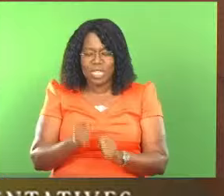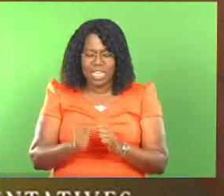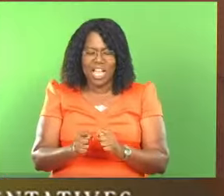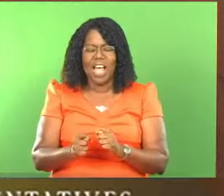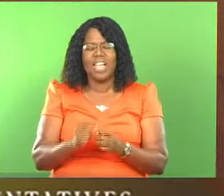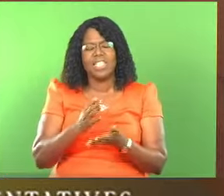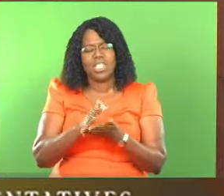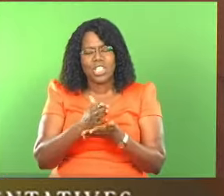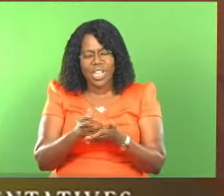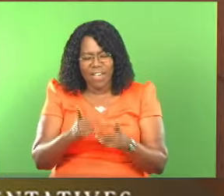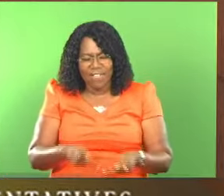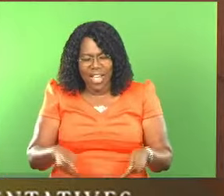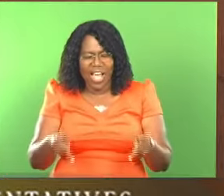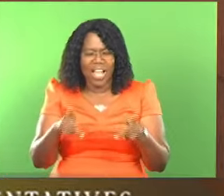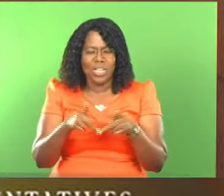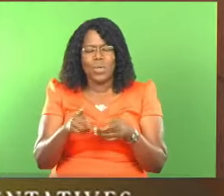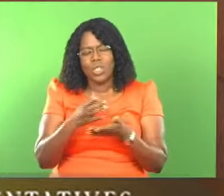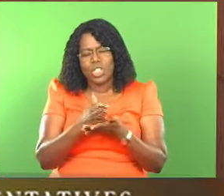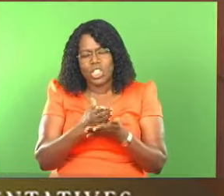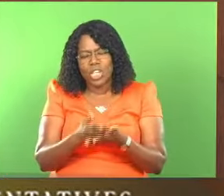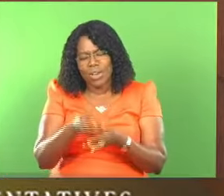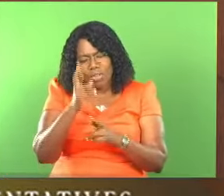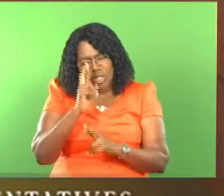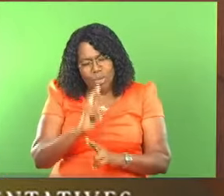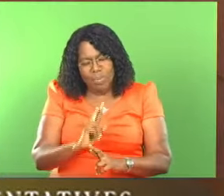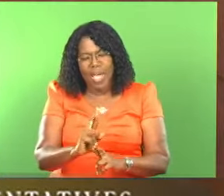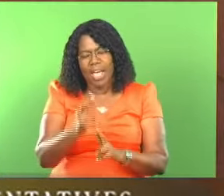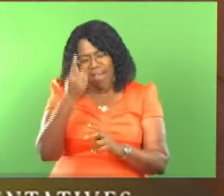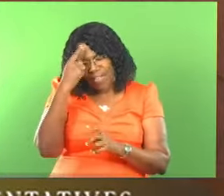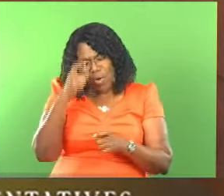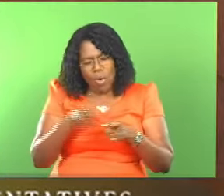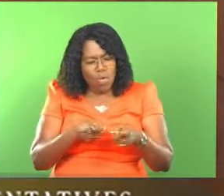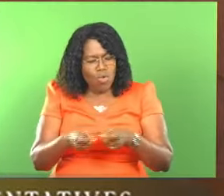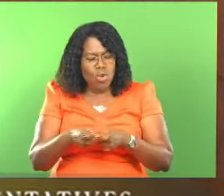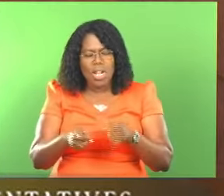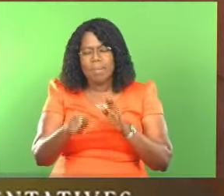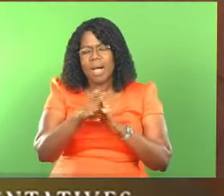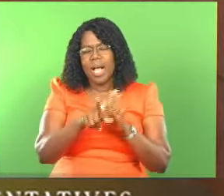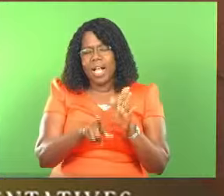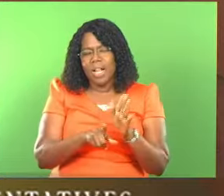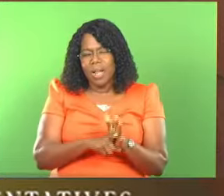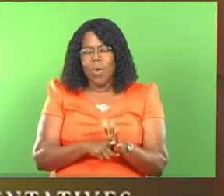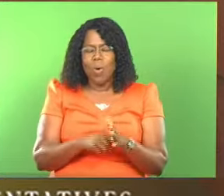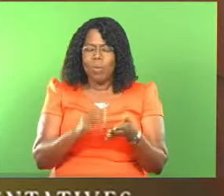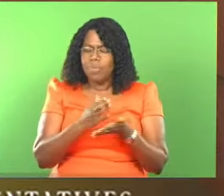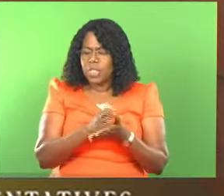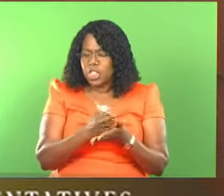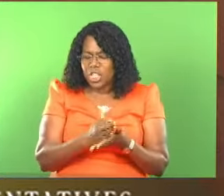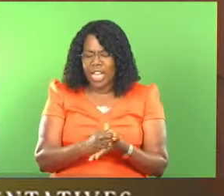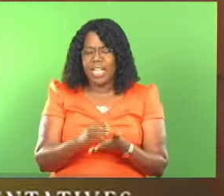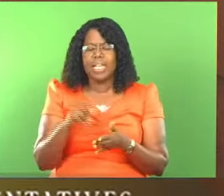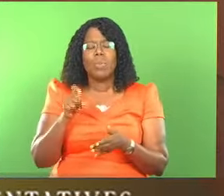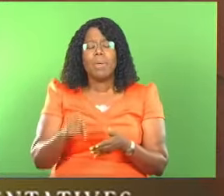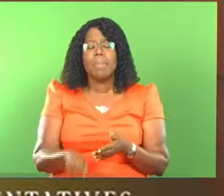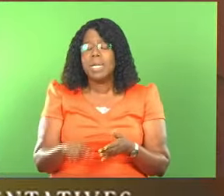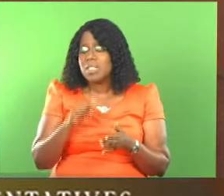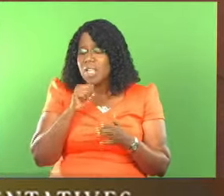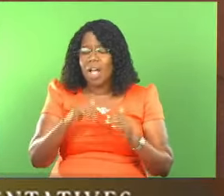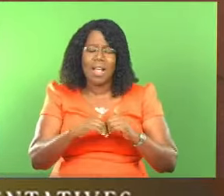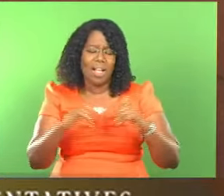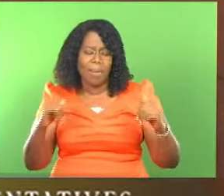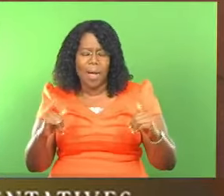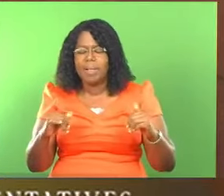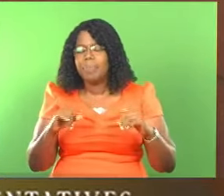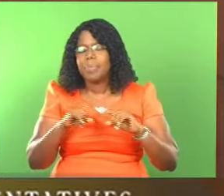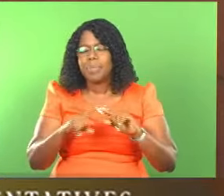sanctity of democracy, and the enduring belief that dialogue, not division, must guide us.